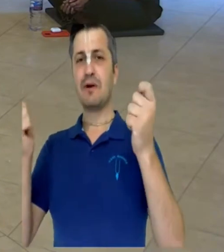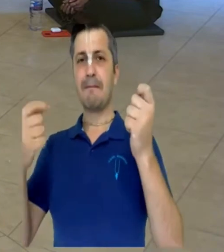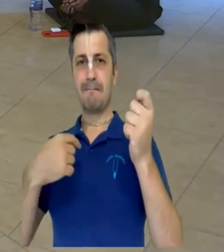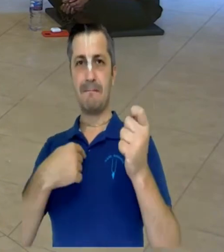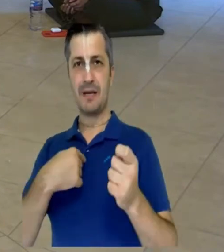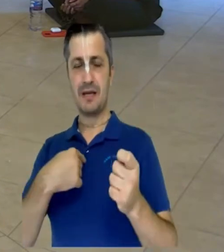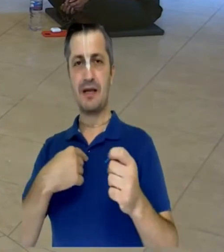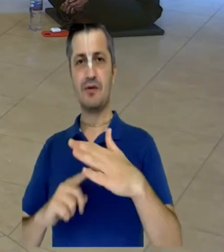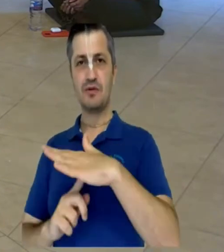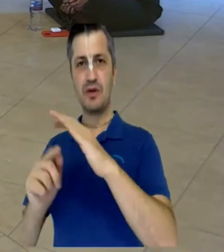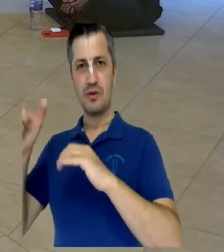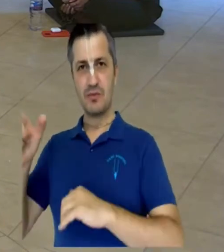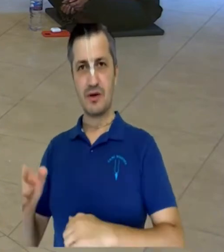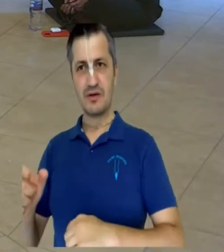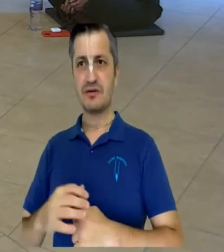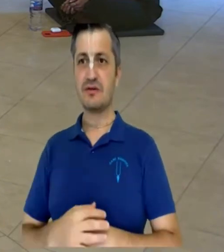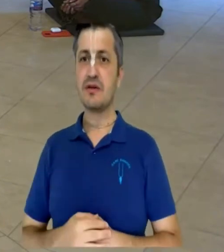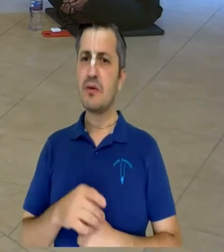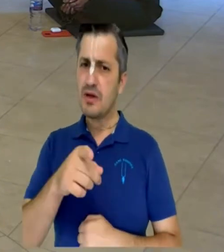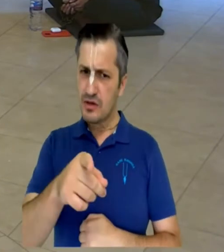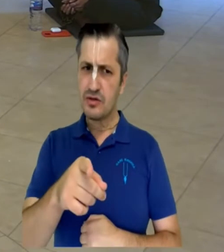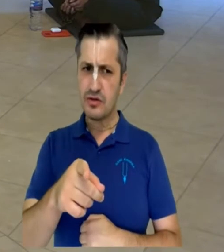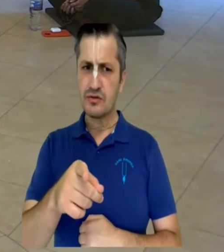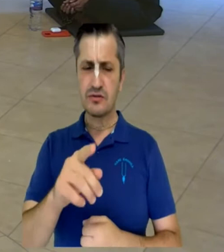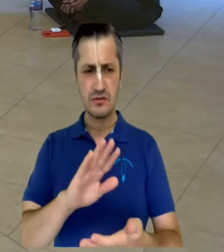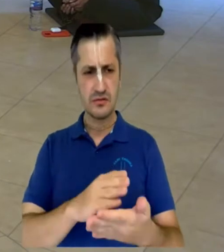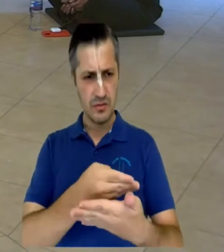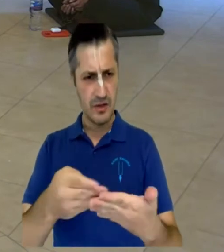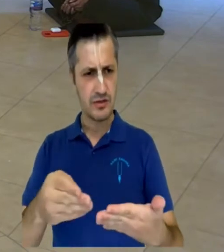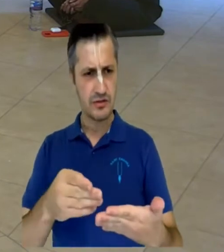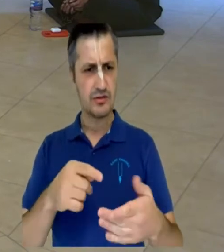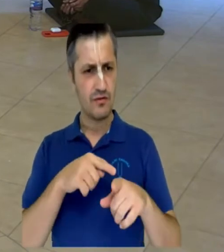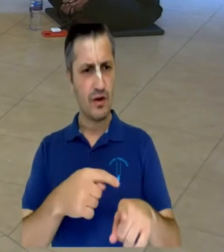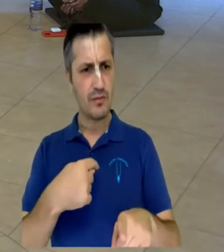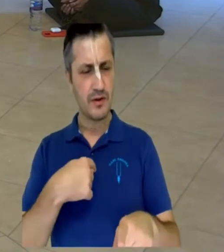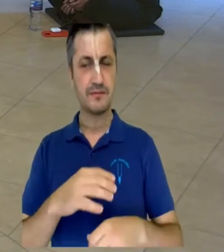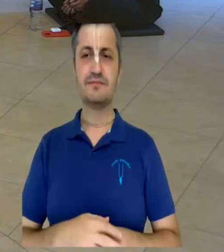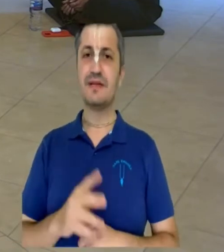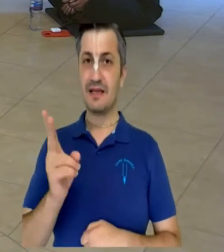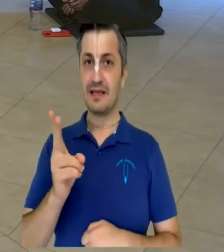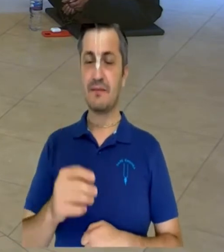No one, maybe you can repeat the translation as well. Because I am transcendental,